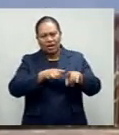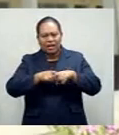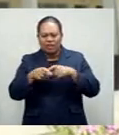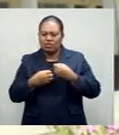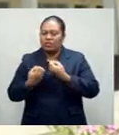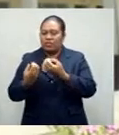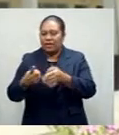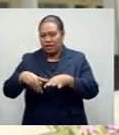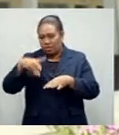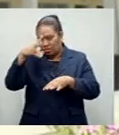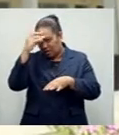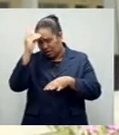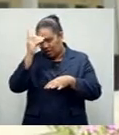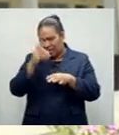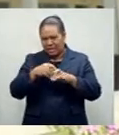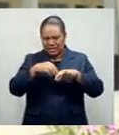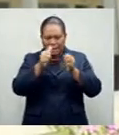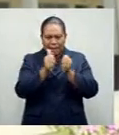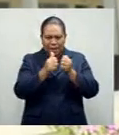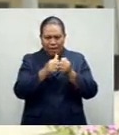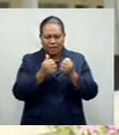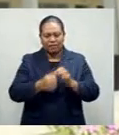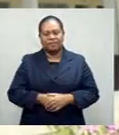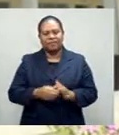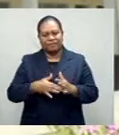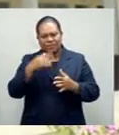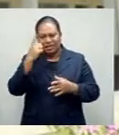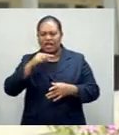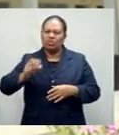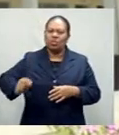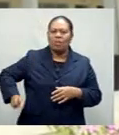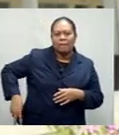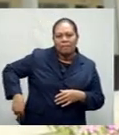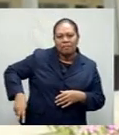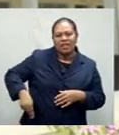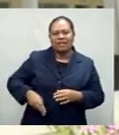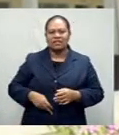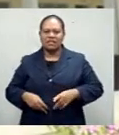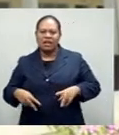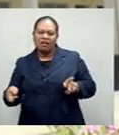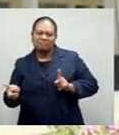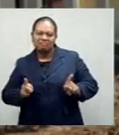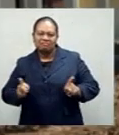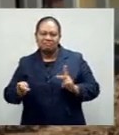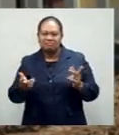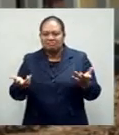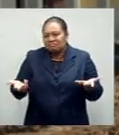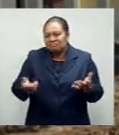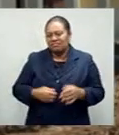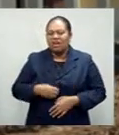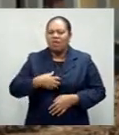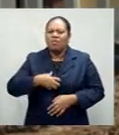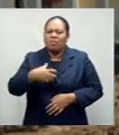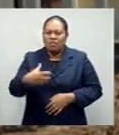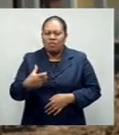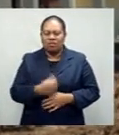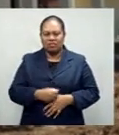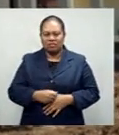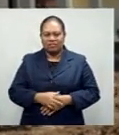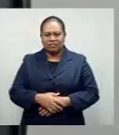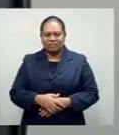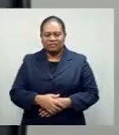provided educational worksheets. The videos can be in a form of dance, drama, role play, poetry recital and mock interview